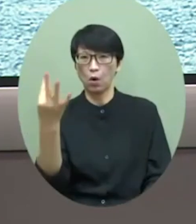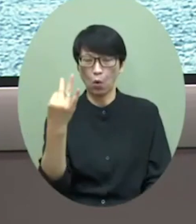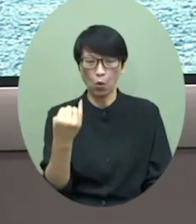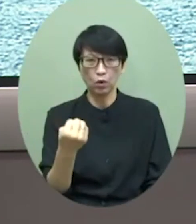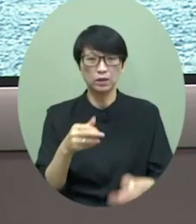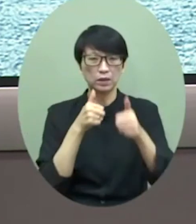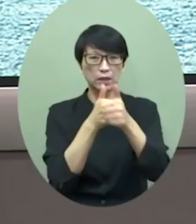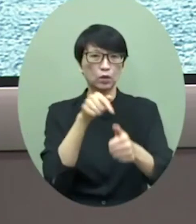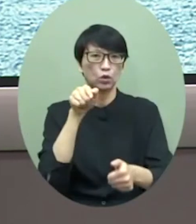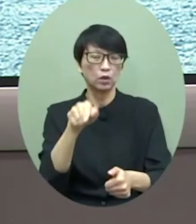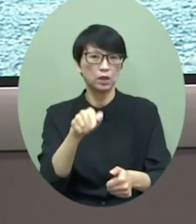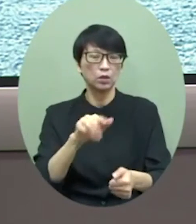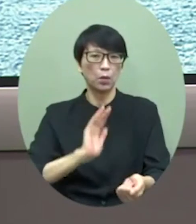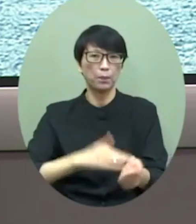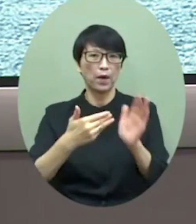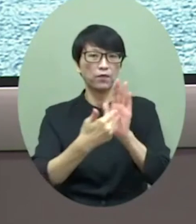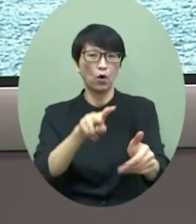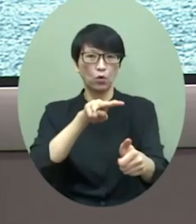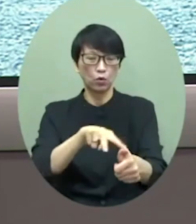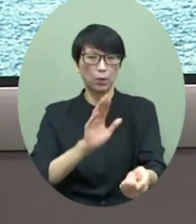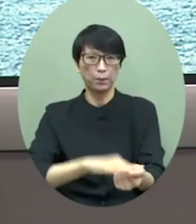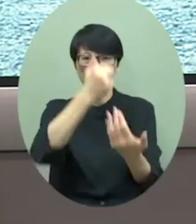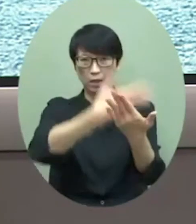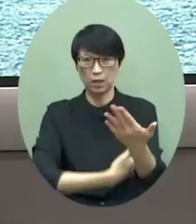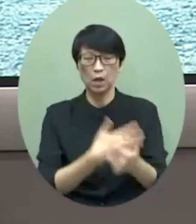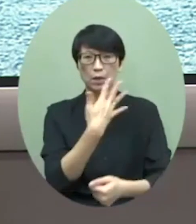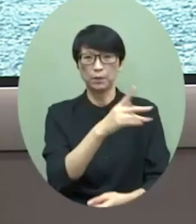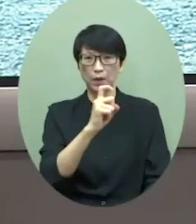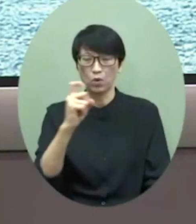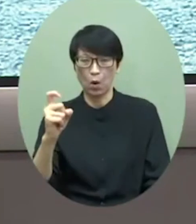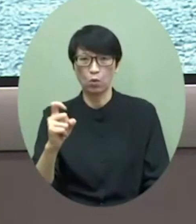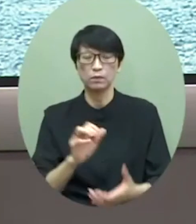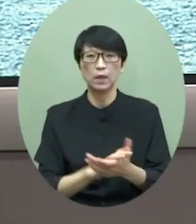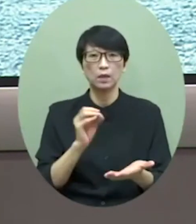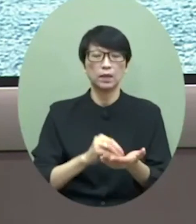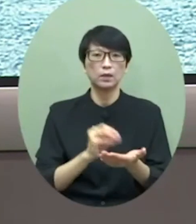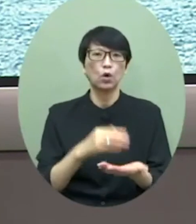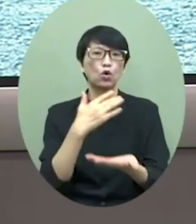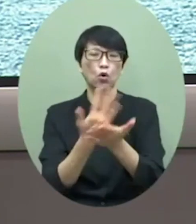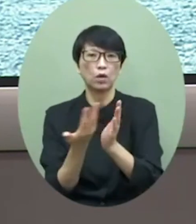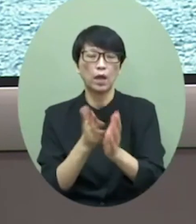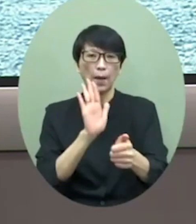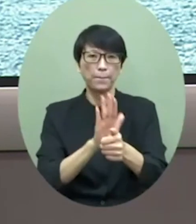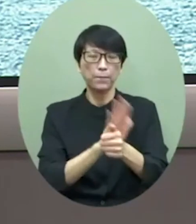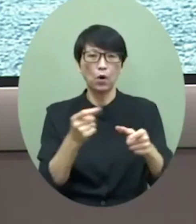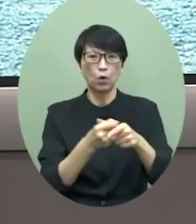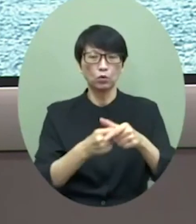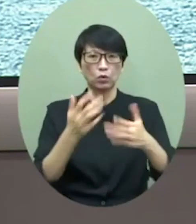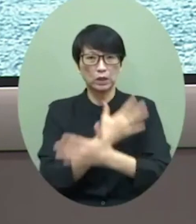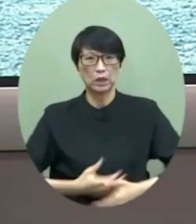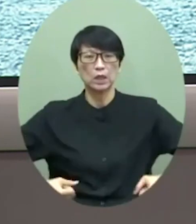epidemic, the Chief Executive and Council has relied on the Prevention and Control of Disease Ordinance, Cap 599,